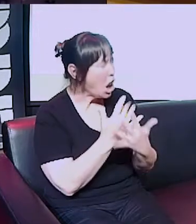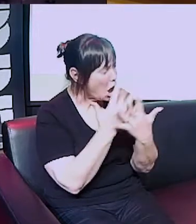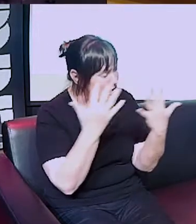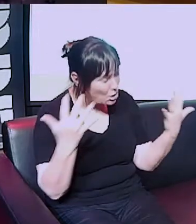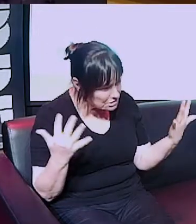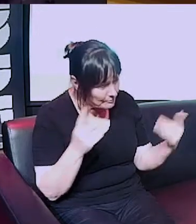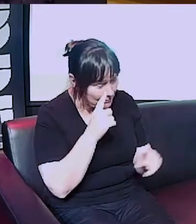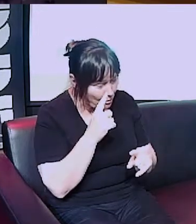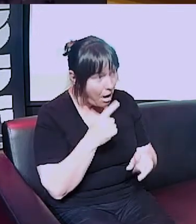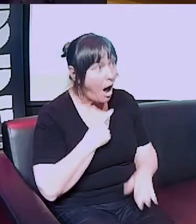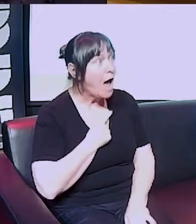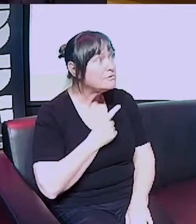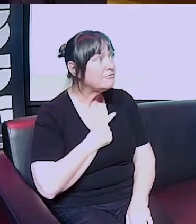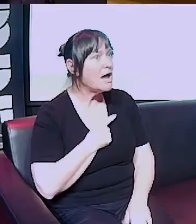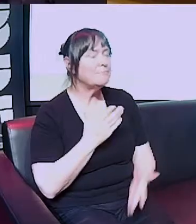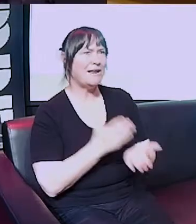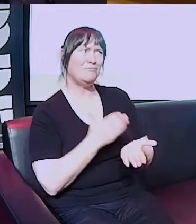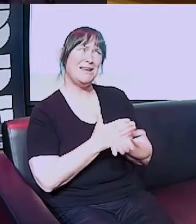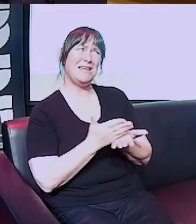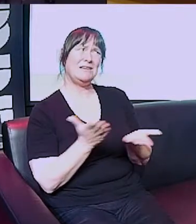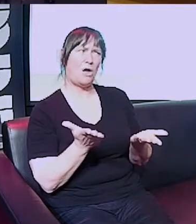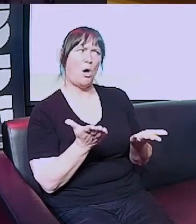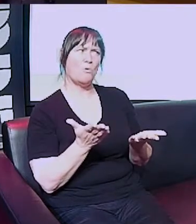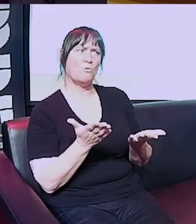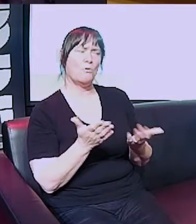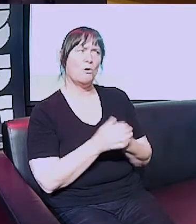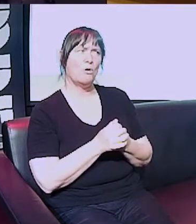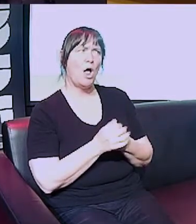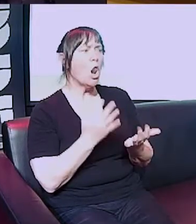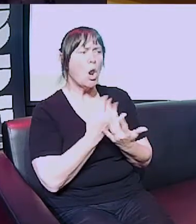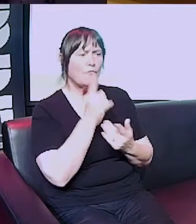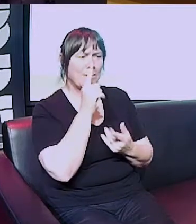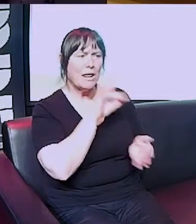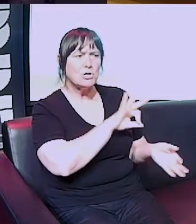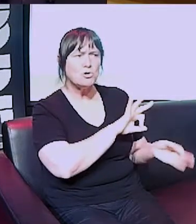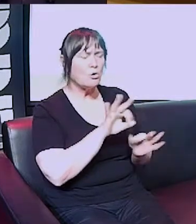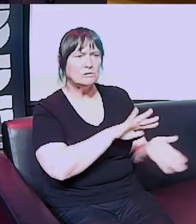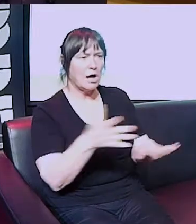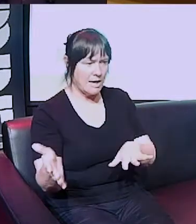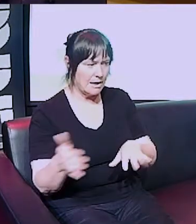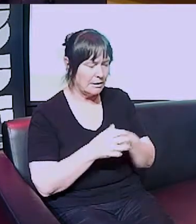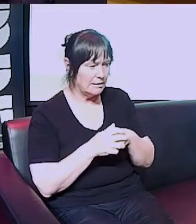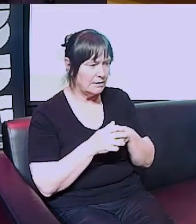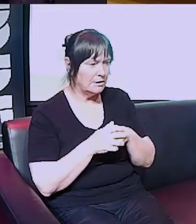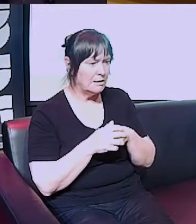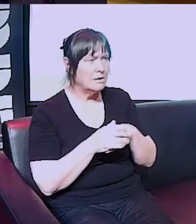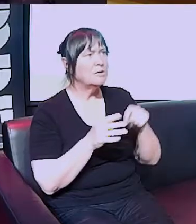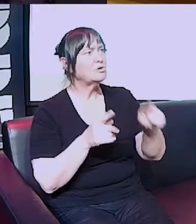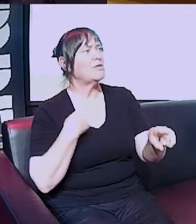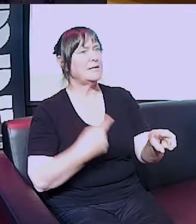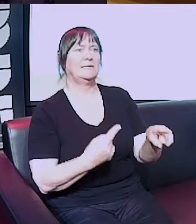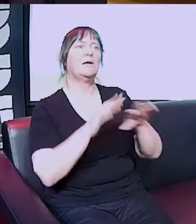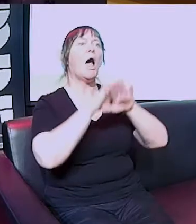They are not, it's not the same, but as I'm saying, there's no modification whatsoever from a predicted